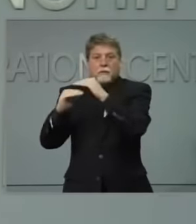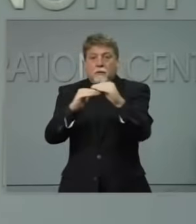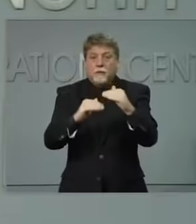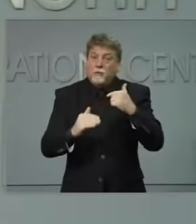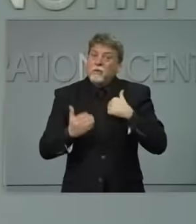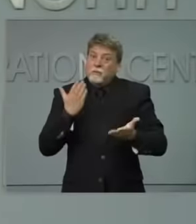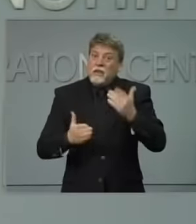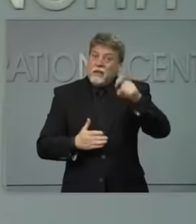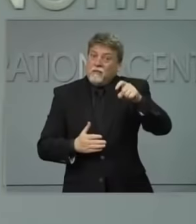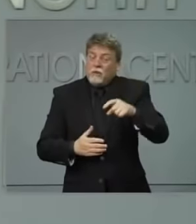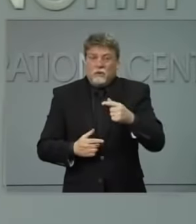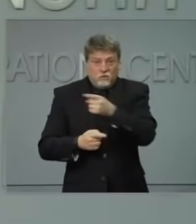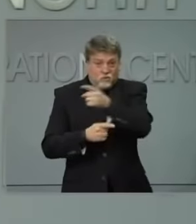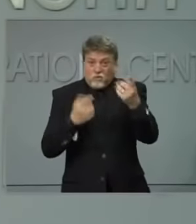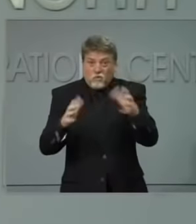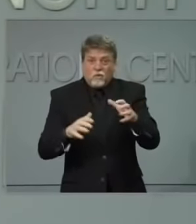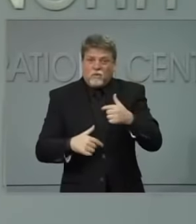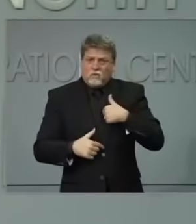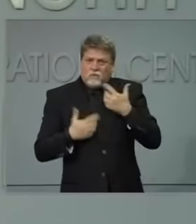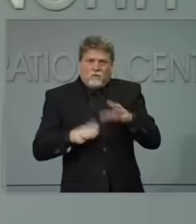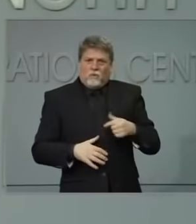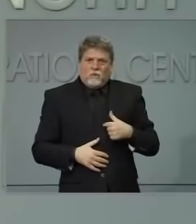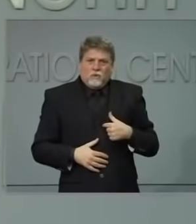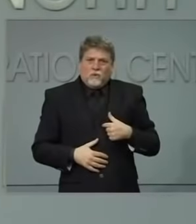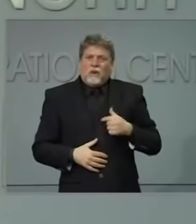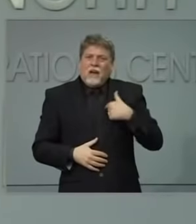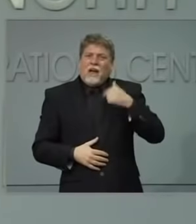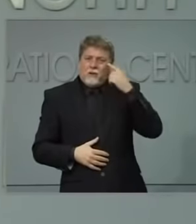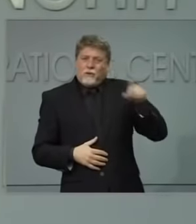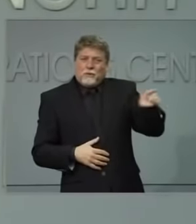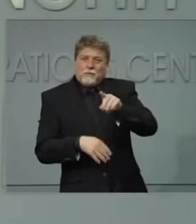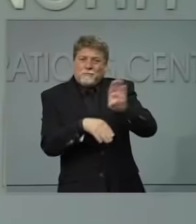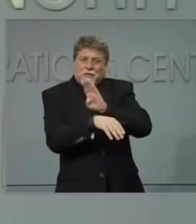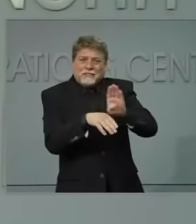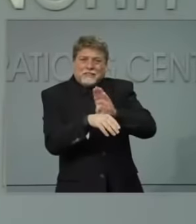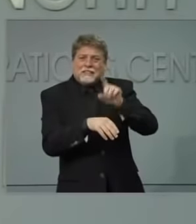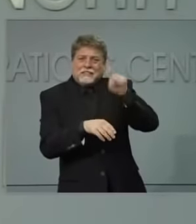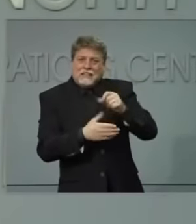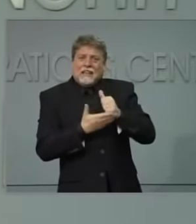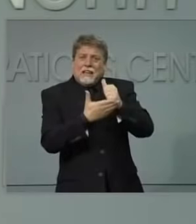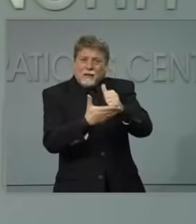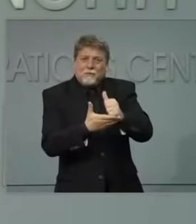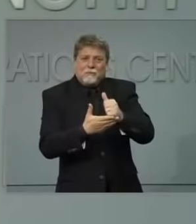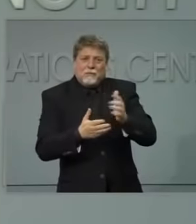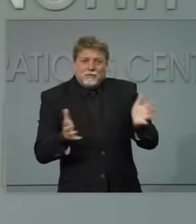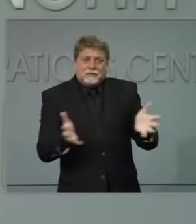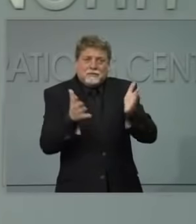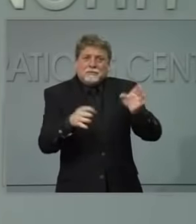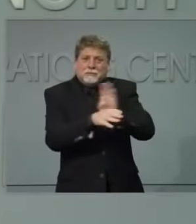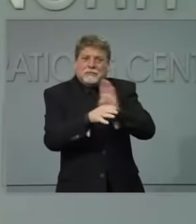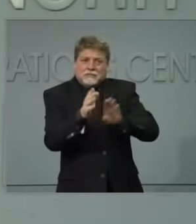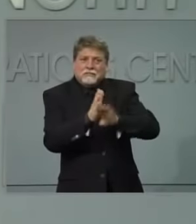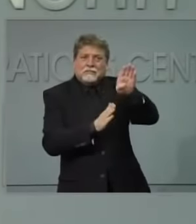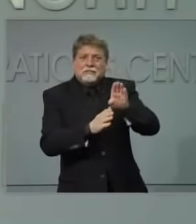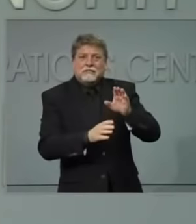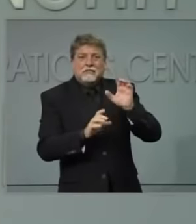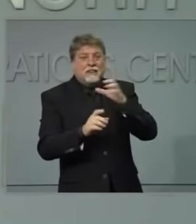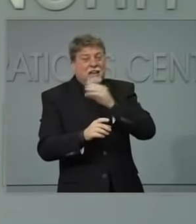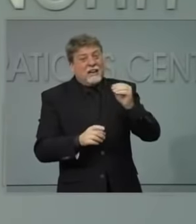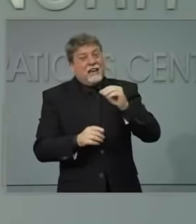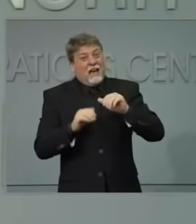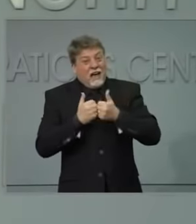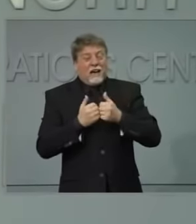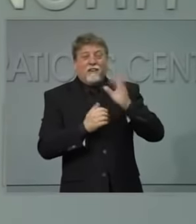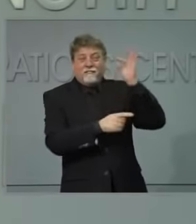And in fact, all of these small businesses need substantially more federal help. And Congress and the President need to